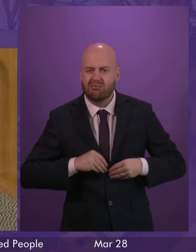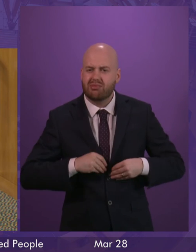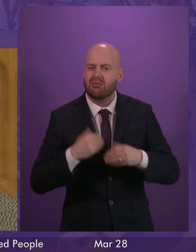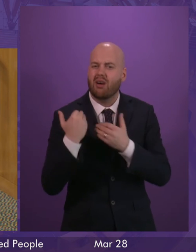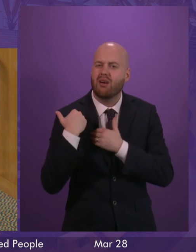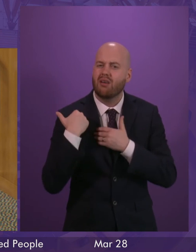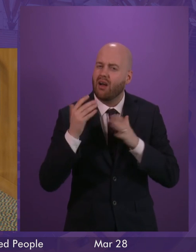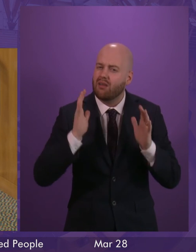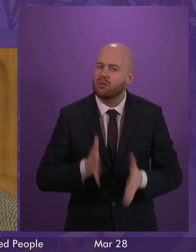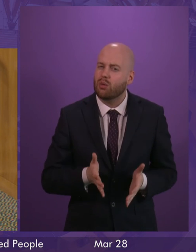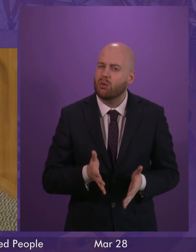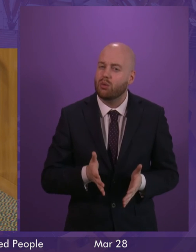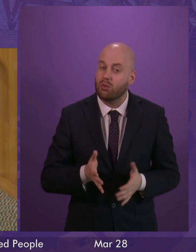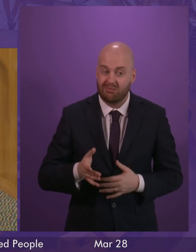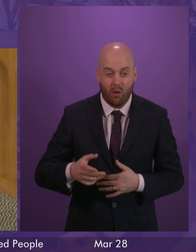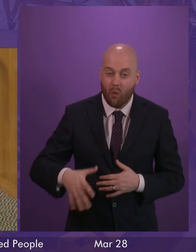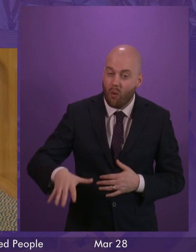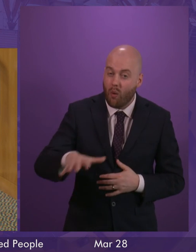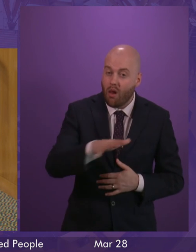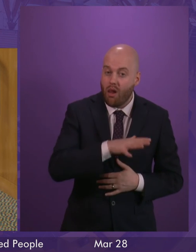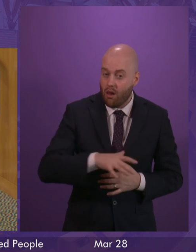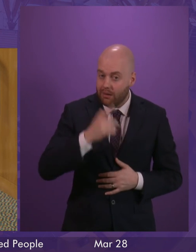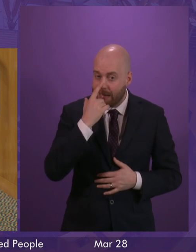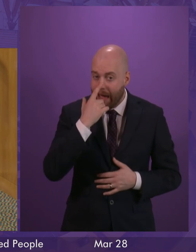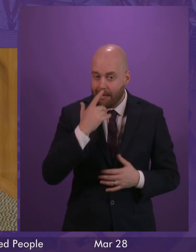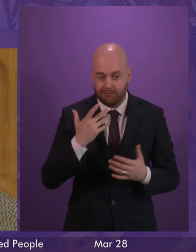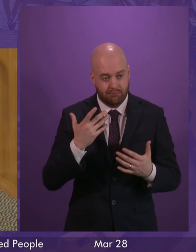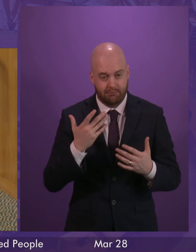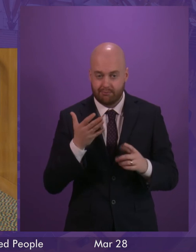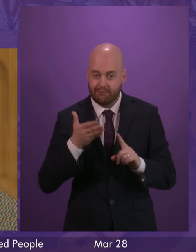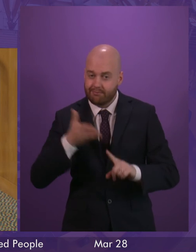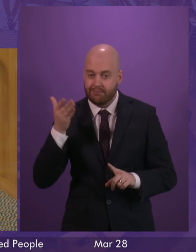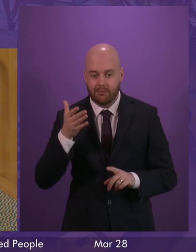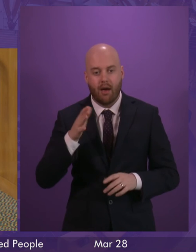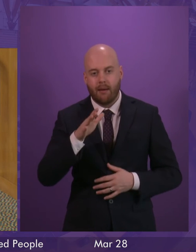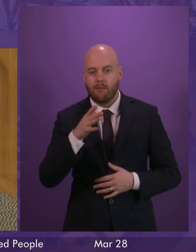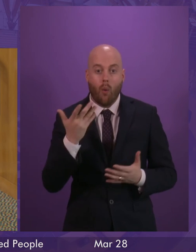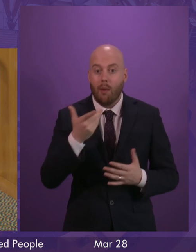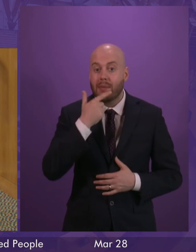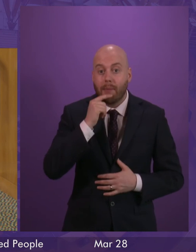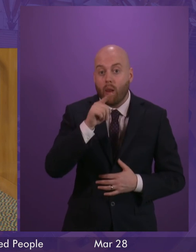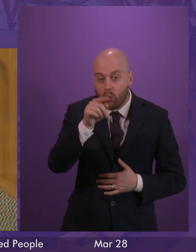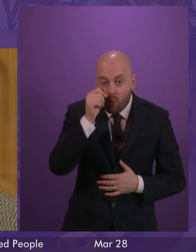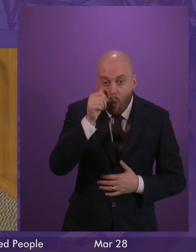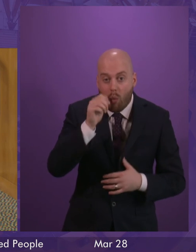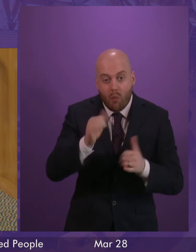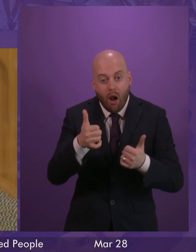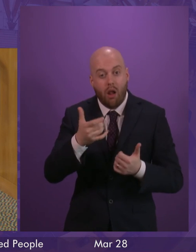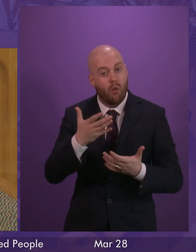probably identify, either in ourselves or in people we know and love, a disability that affects their everyday life.